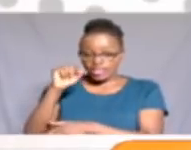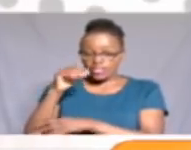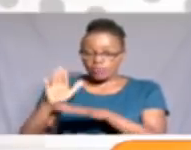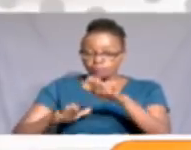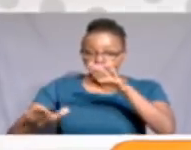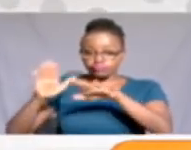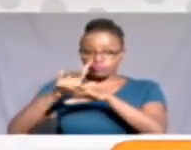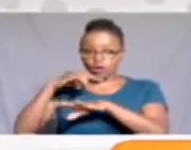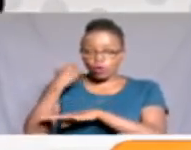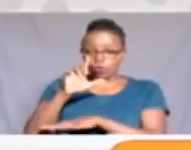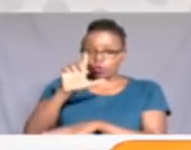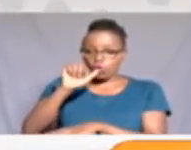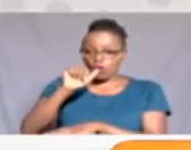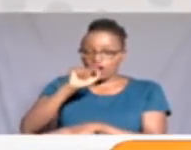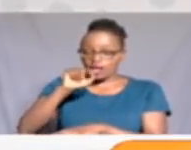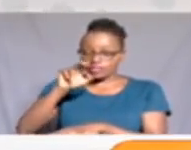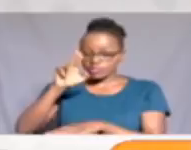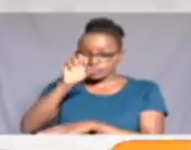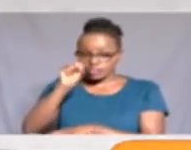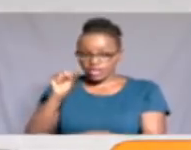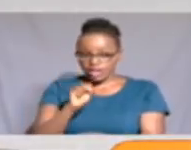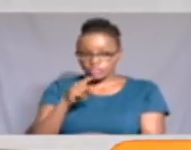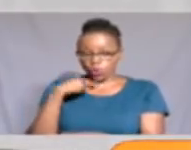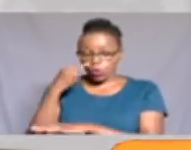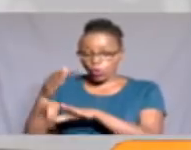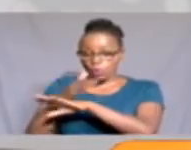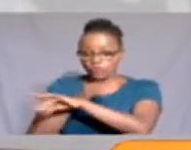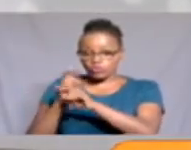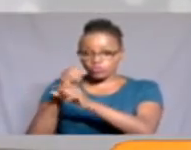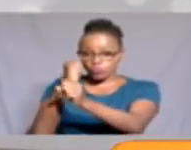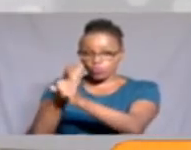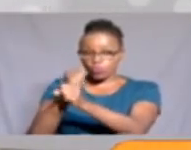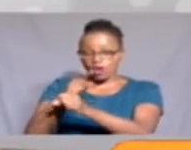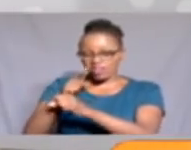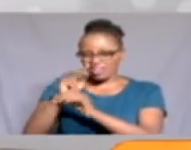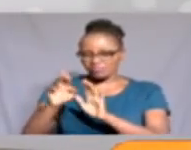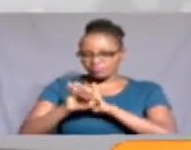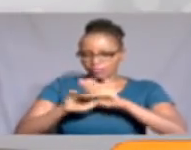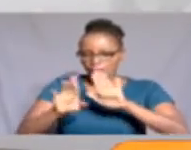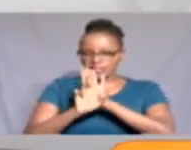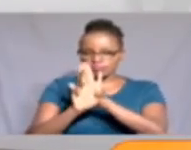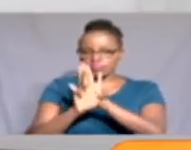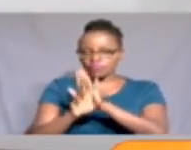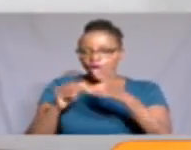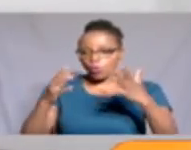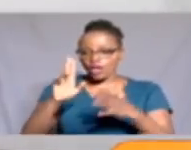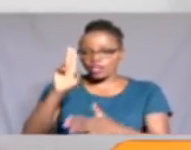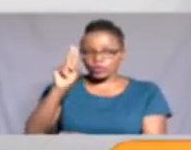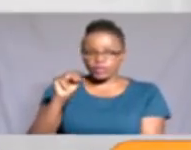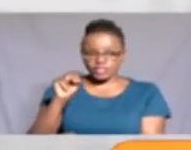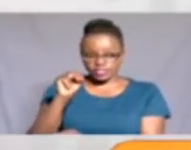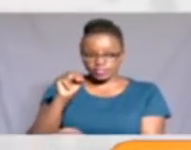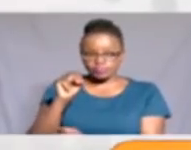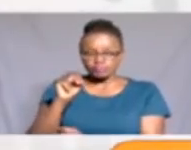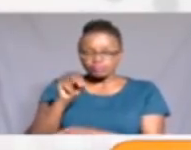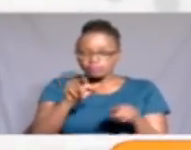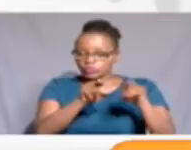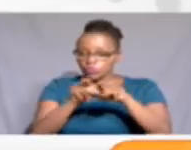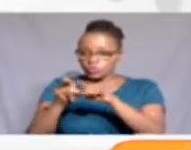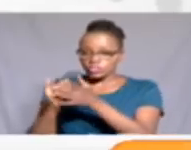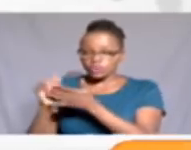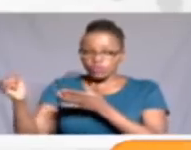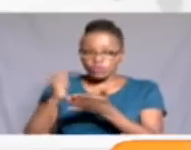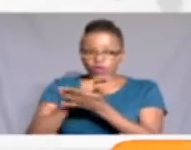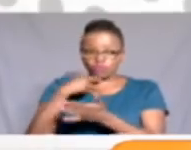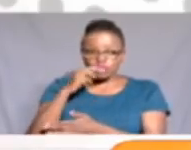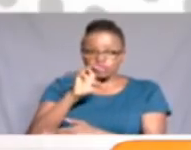in Washington by Lazarus Ombai Amayo, who has been serving as permanent representative at the United Nations. Also appointed